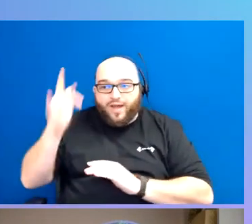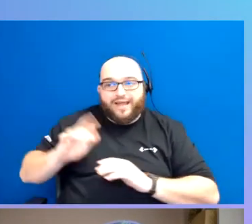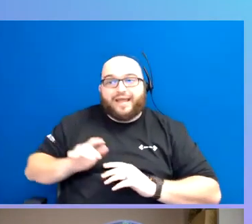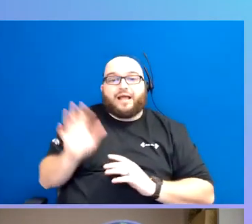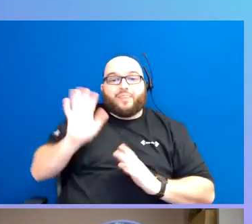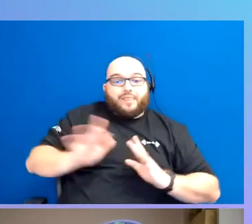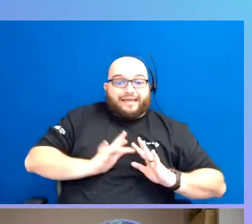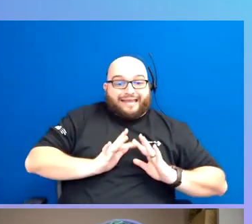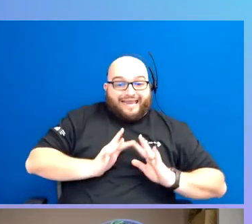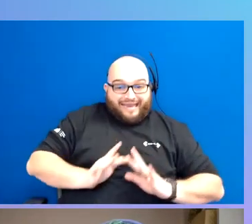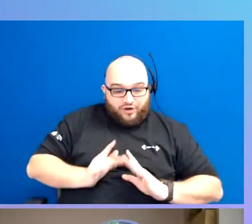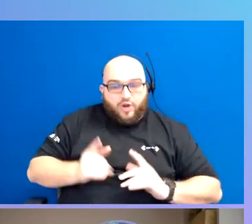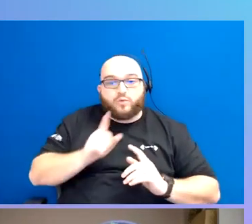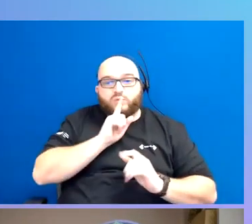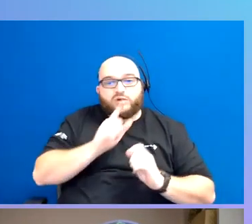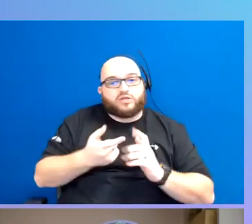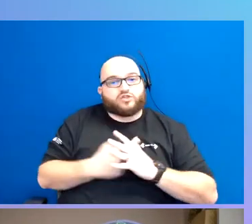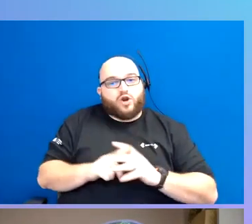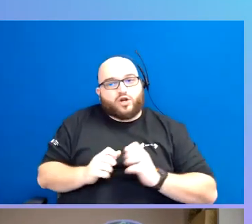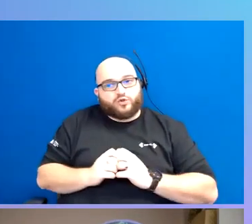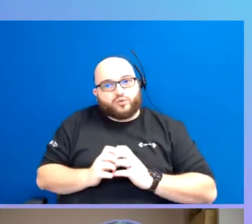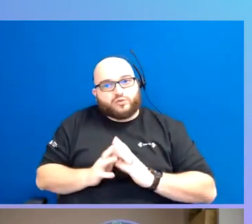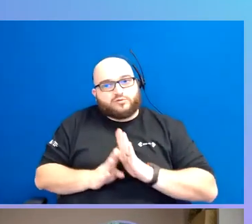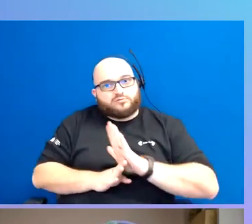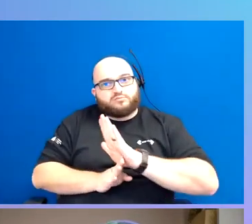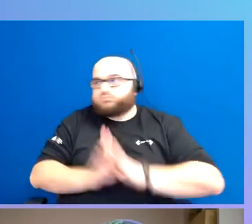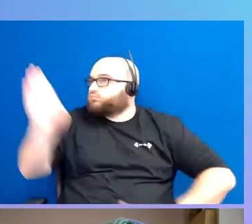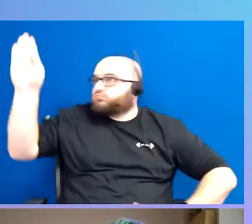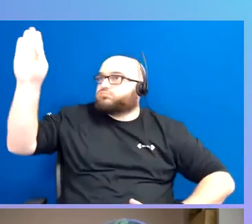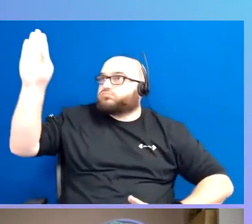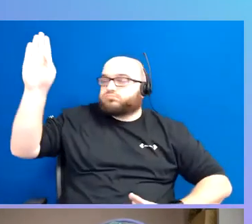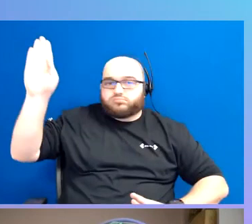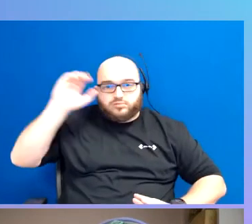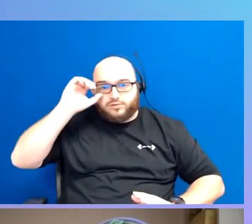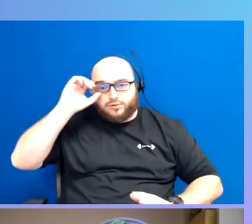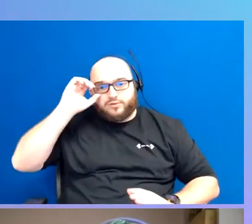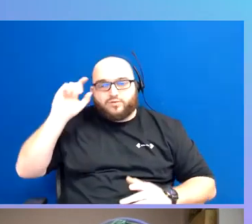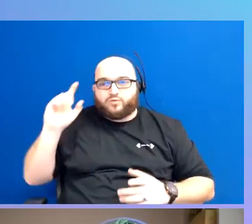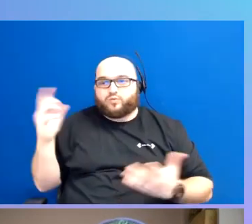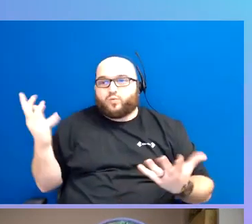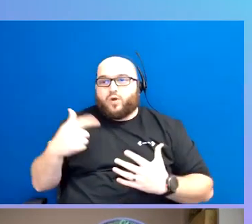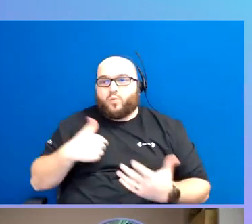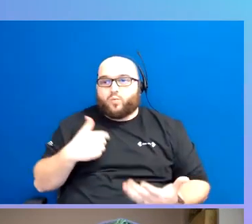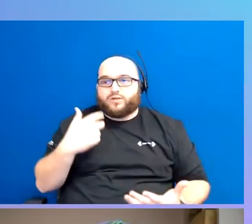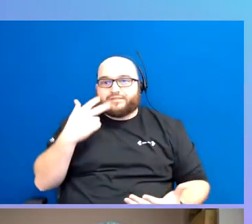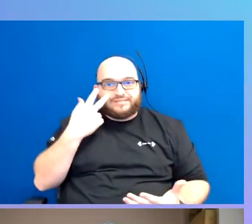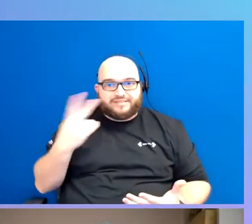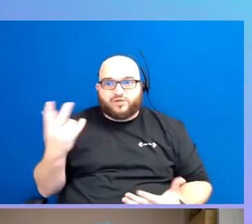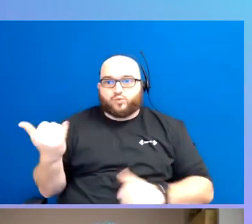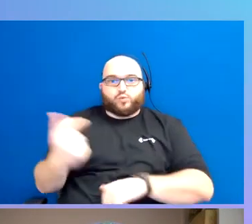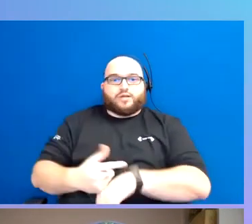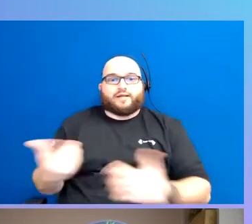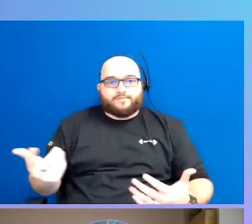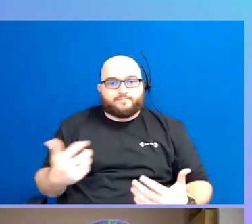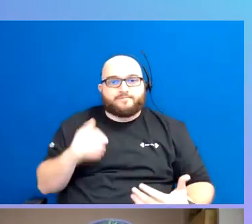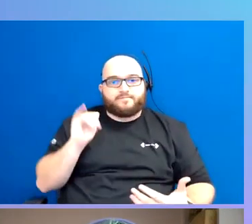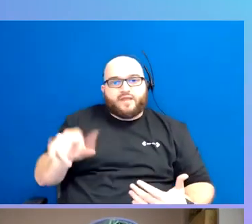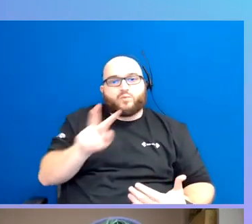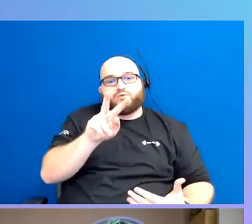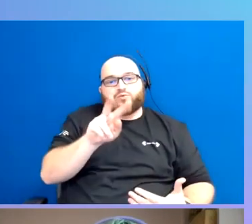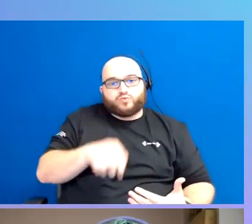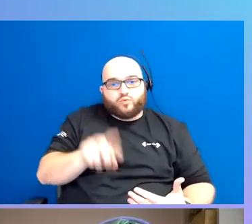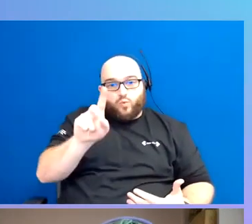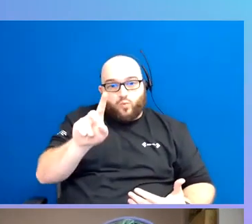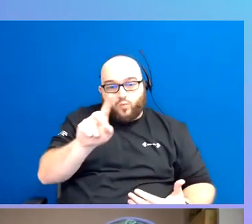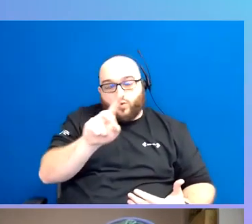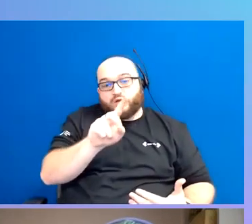really coming into its own and building up to what we see it is today. So the 2.0